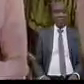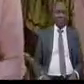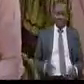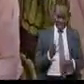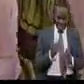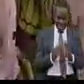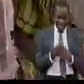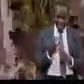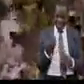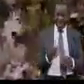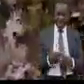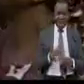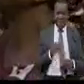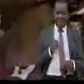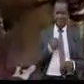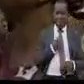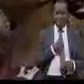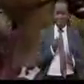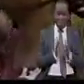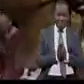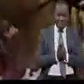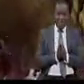Name we pray.